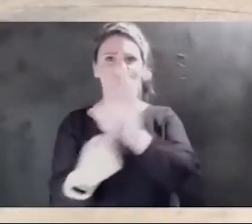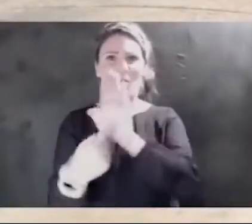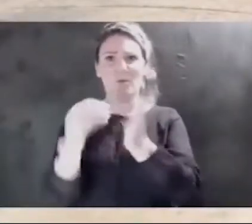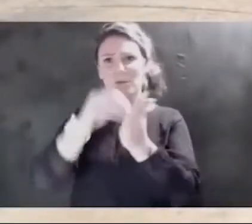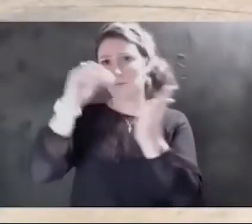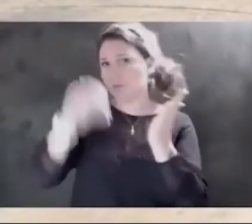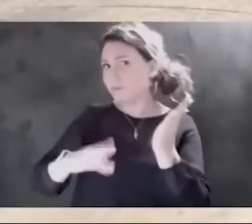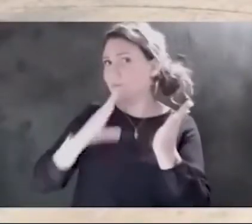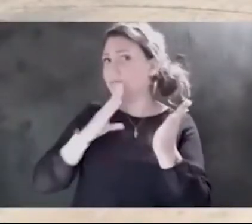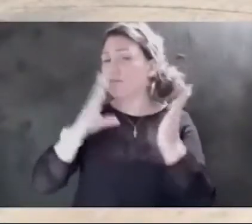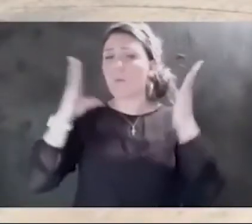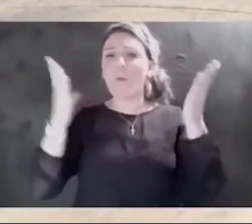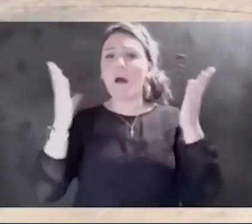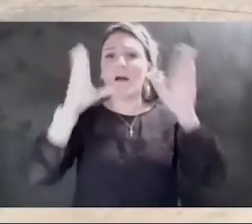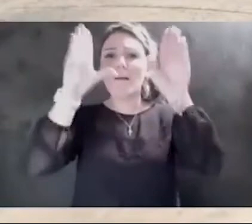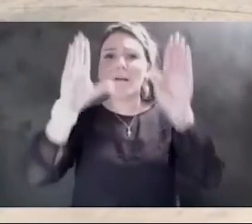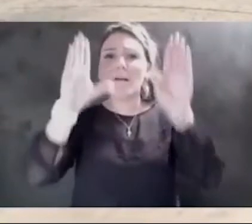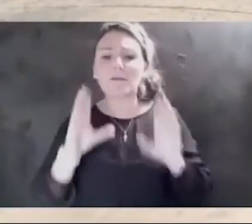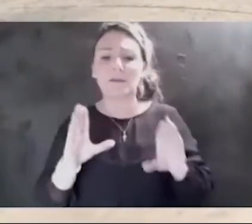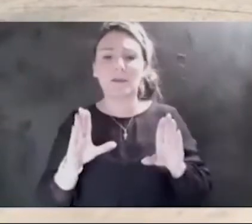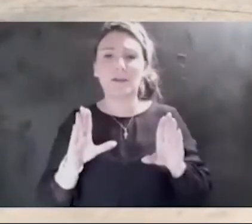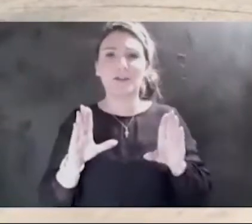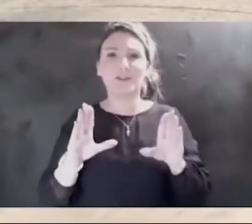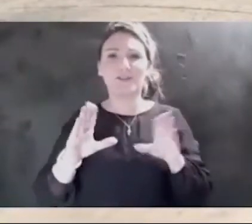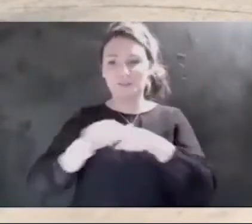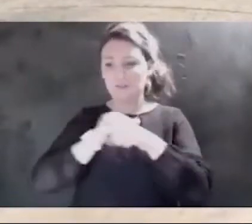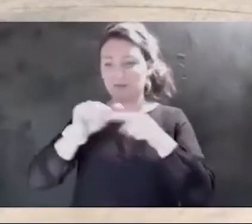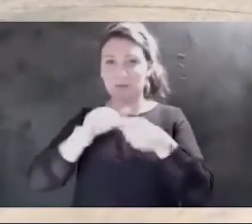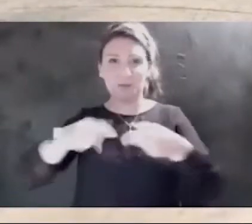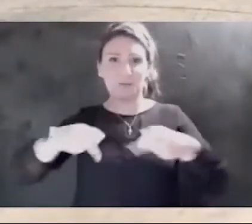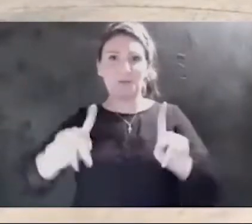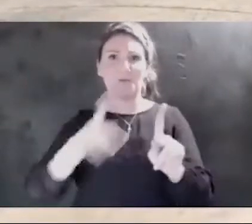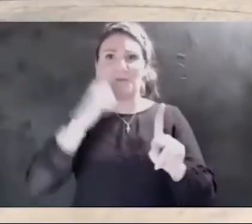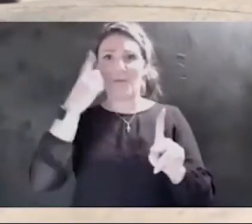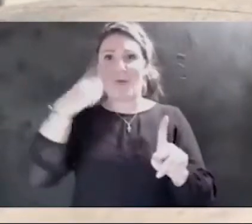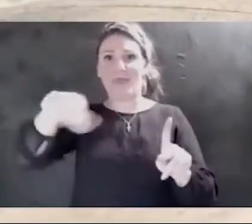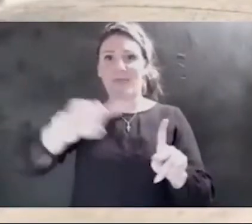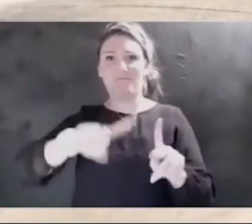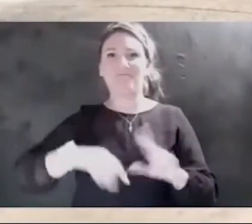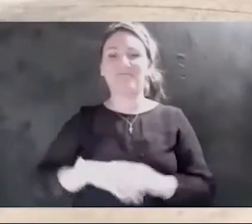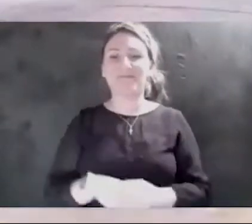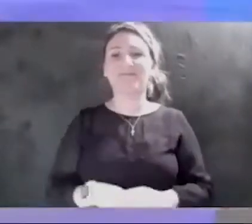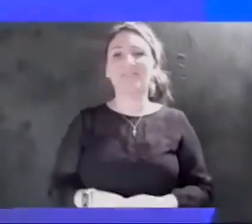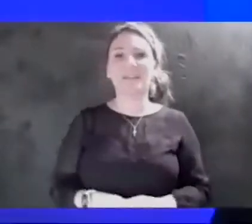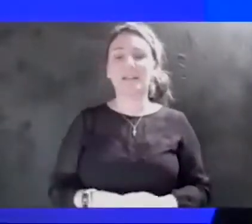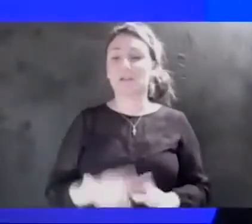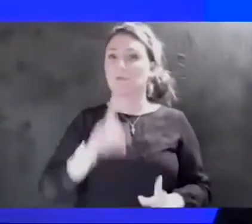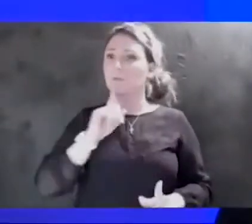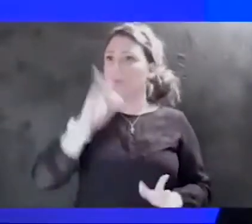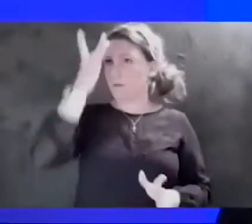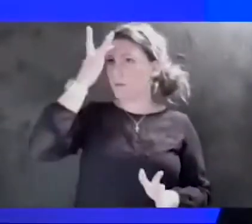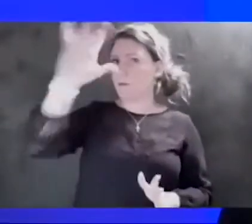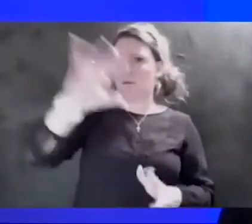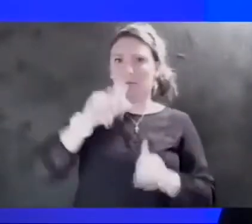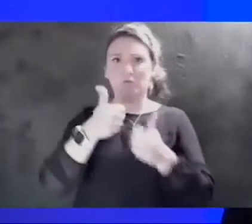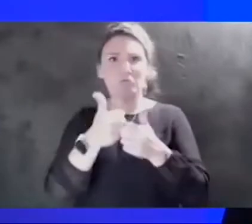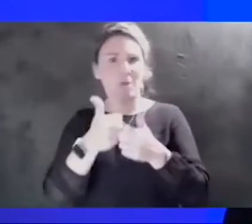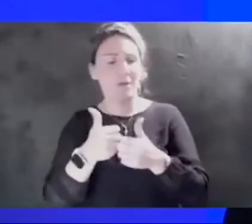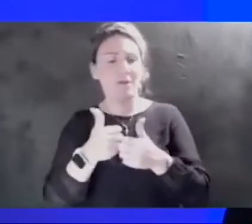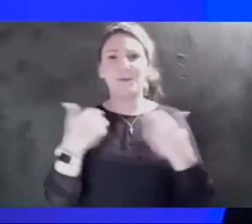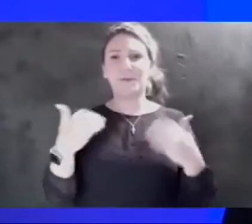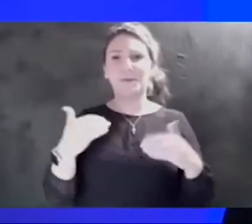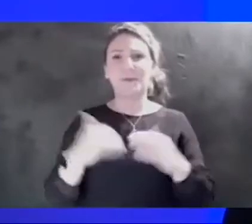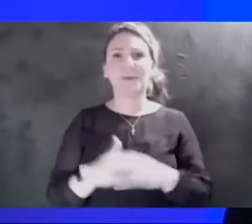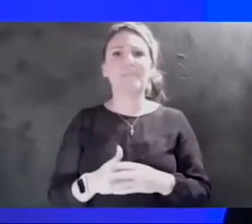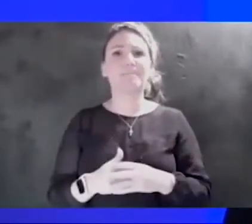great practice opportunity this can be for them, that it's intellectually challenging, that it's